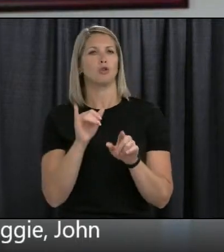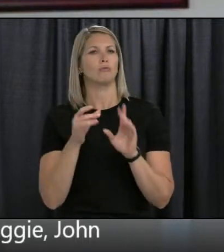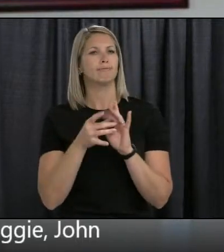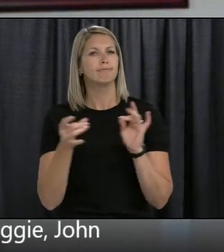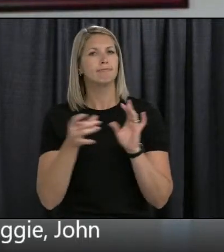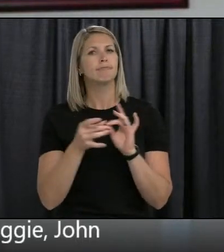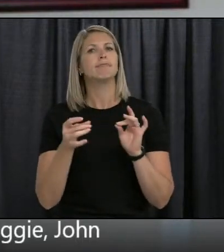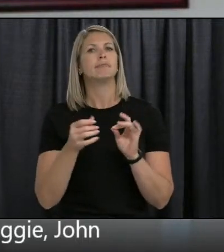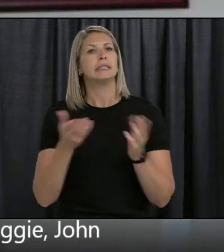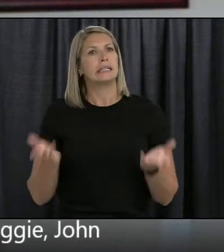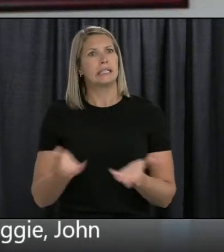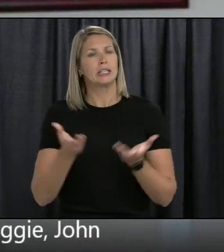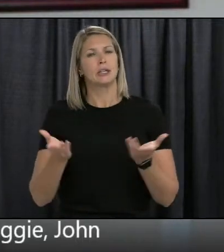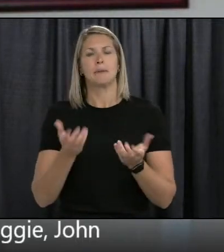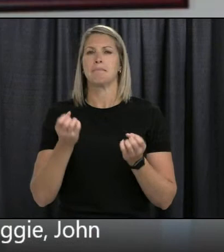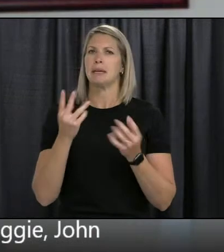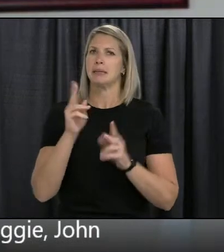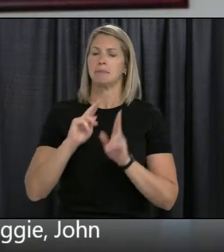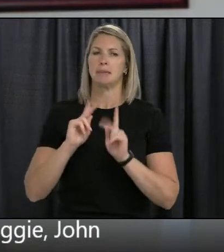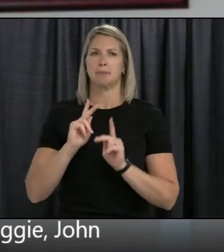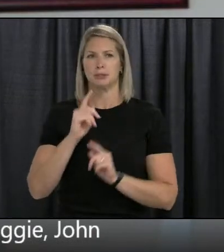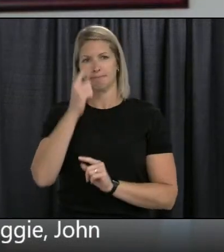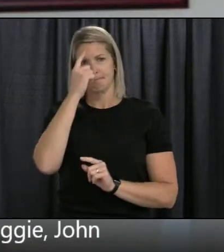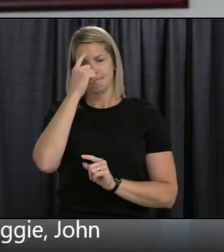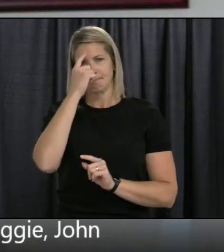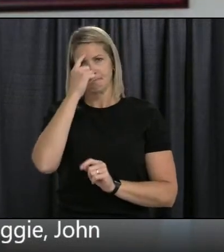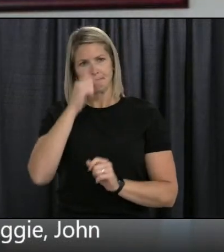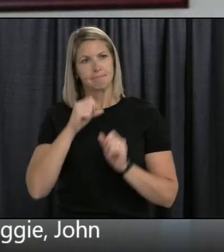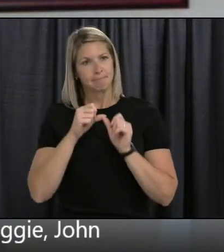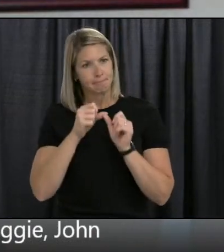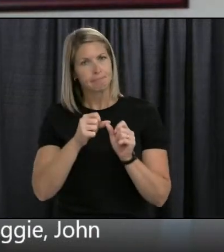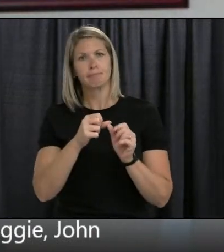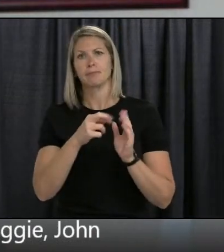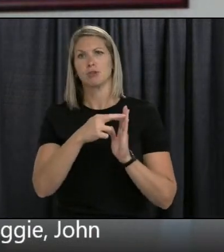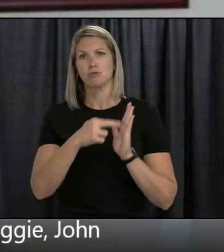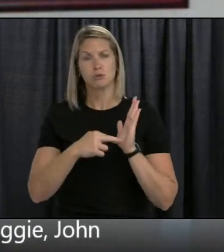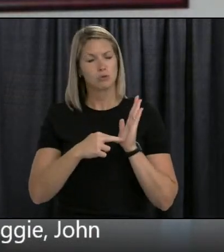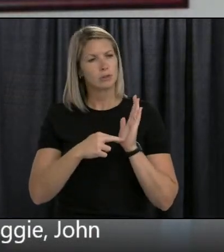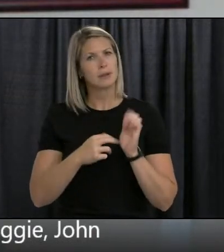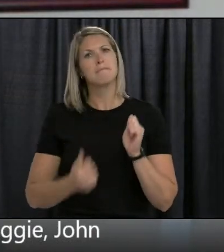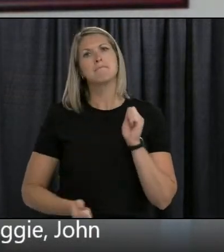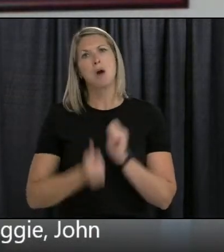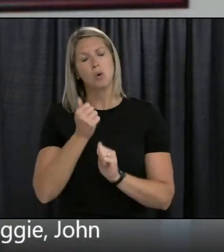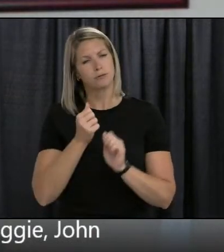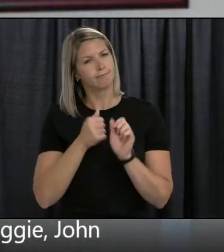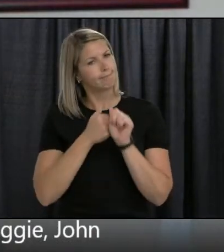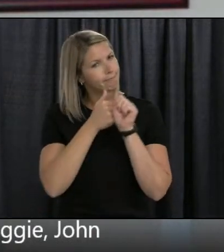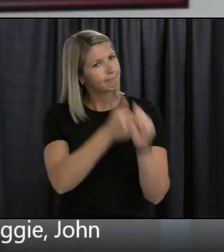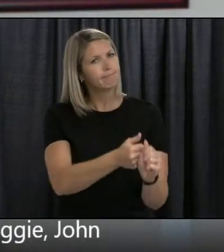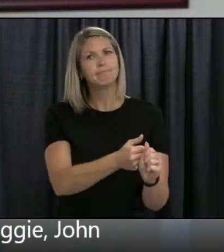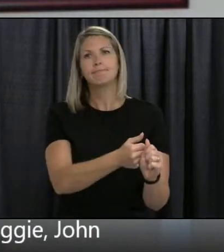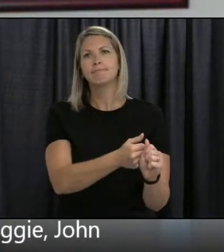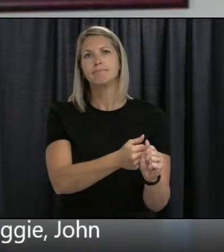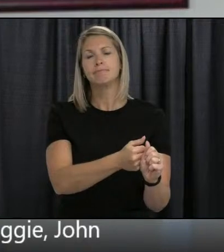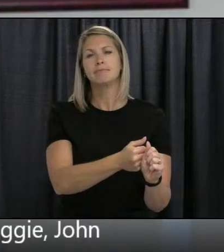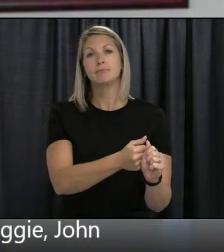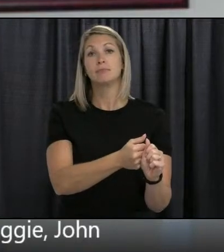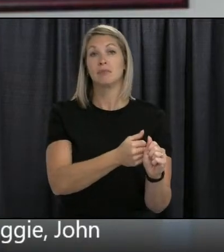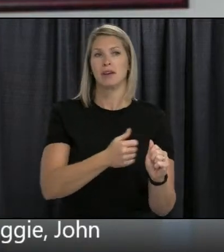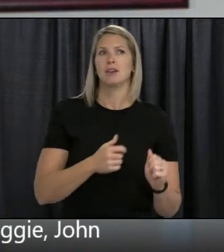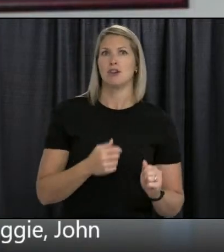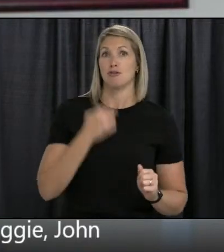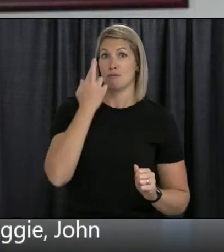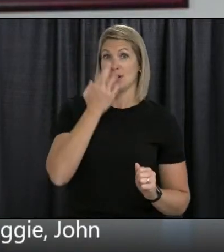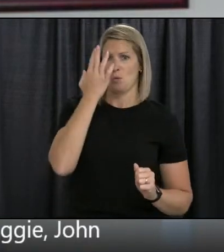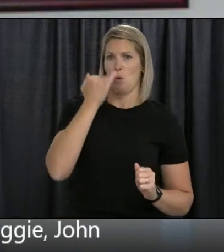in the province have been in adhering to public health guidelines and recommendations, and it's because of those efforts